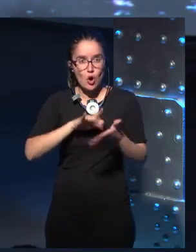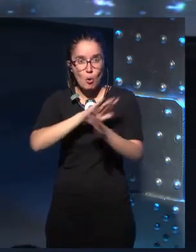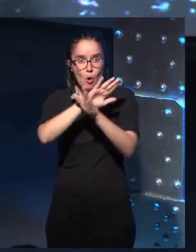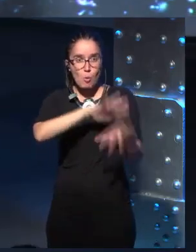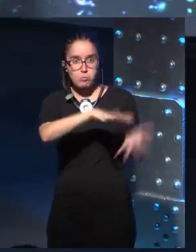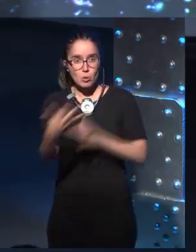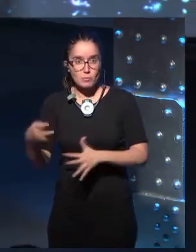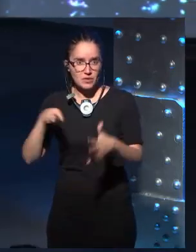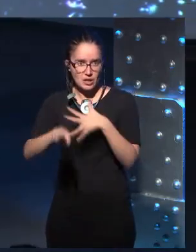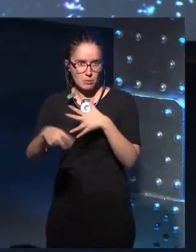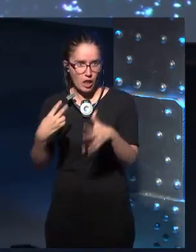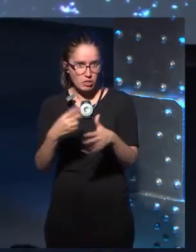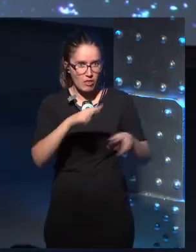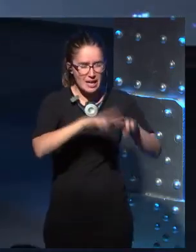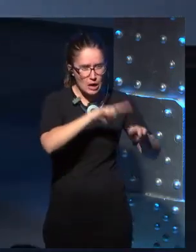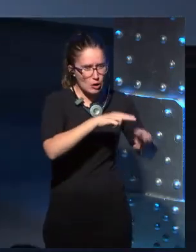And there you go.